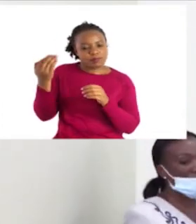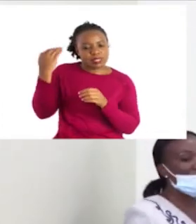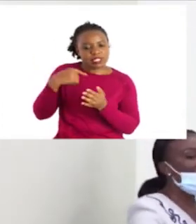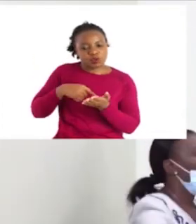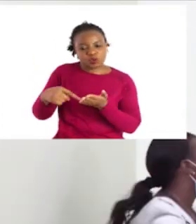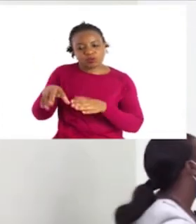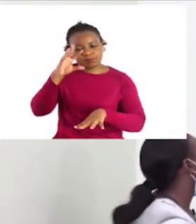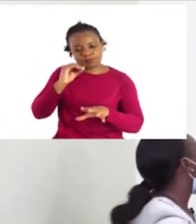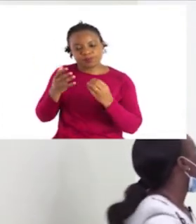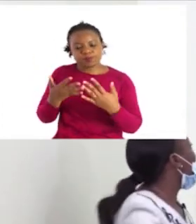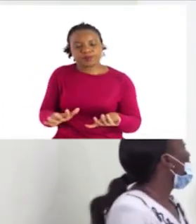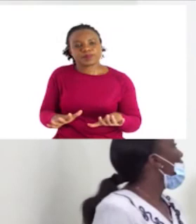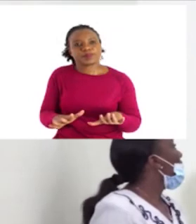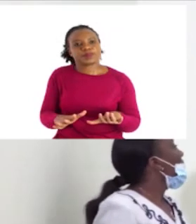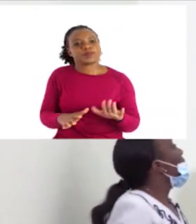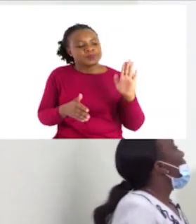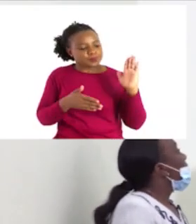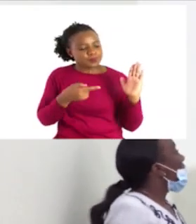board.